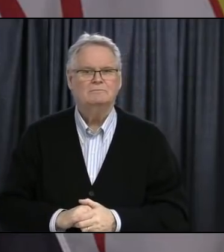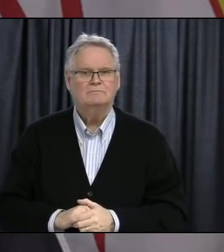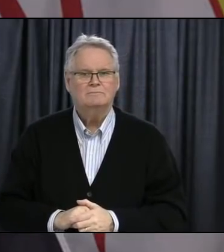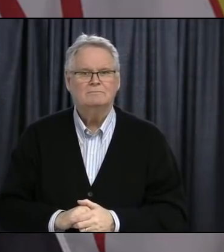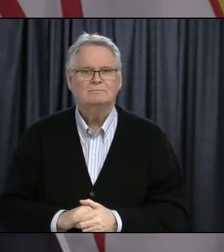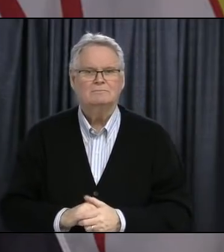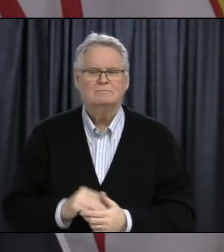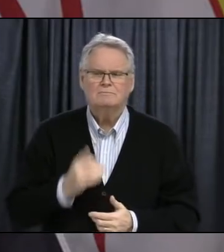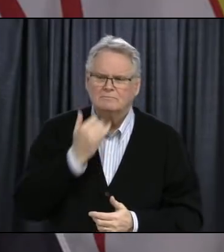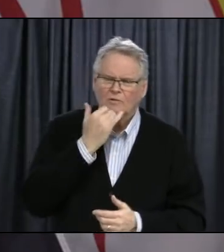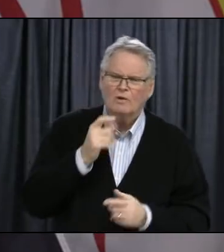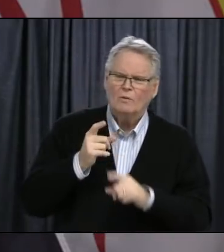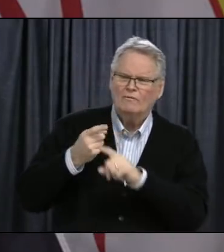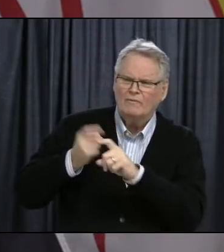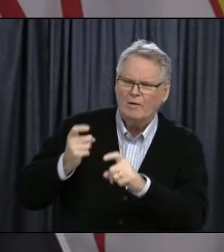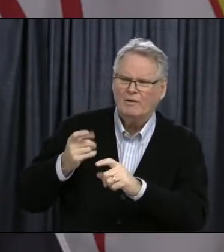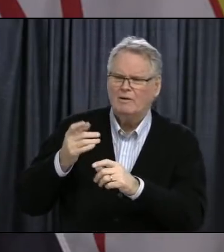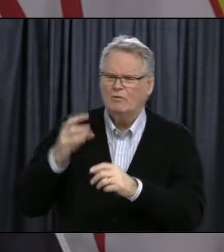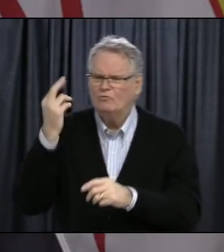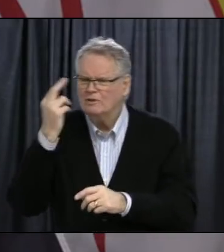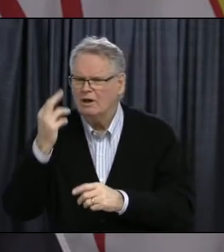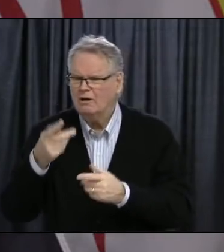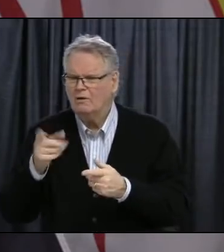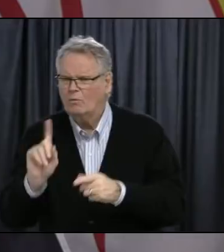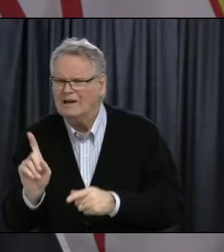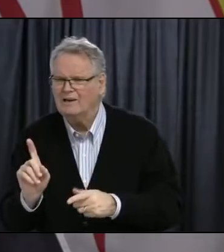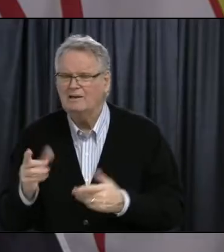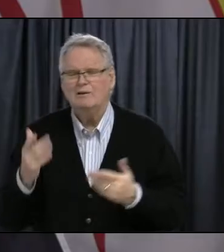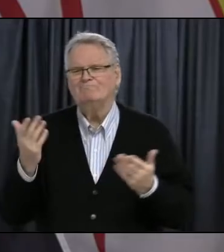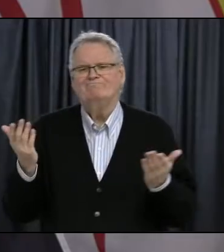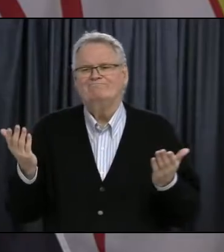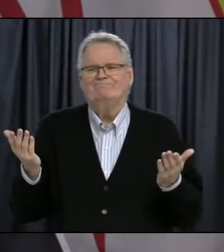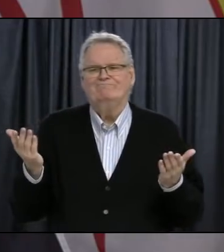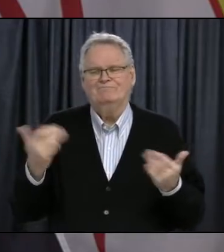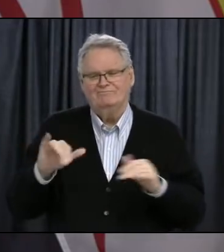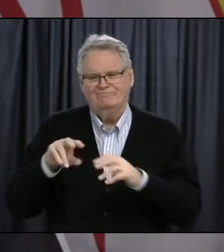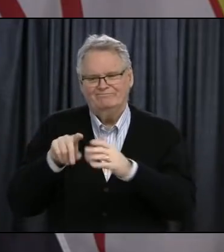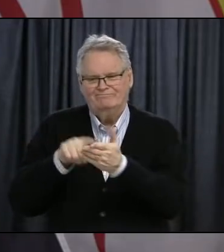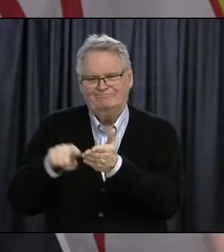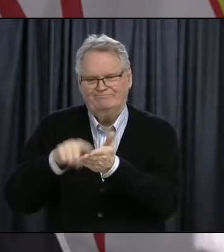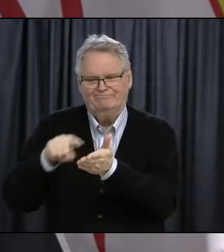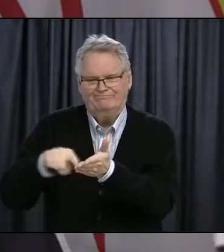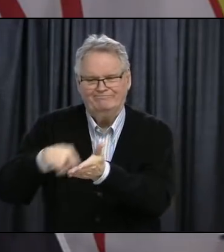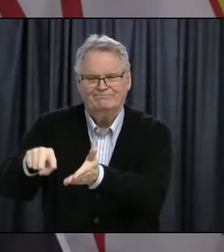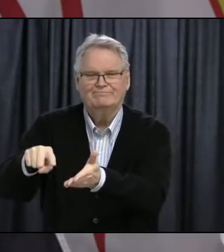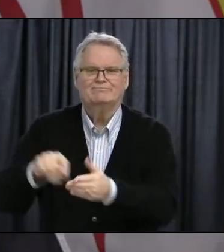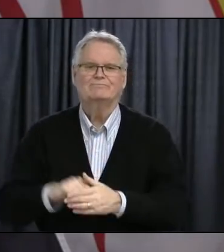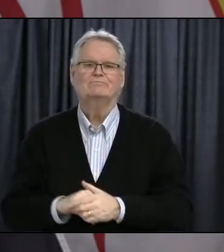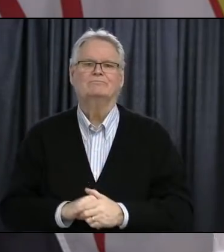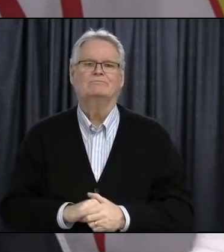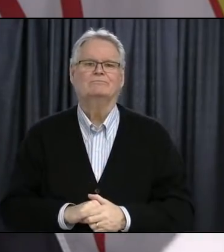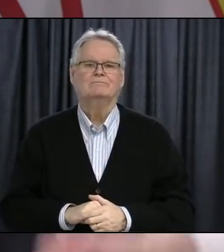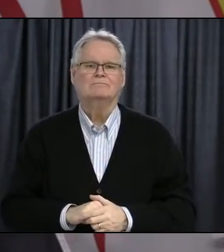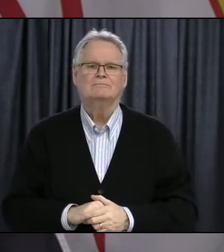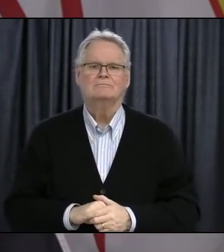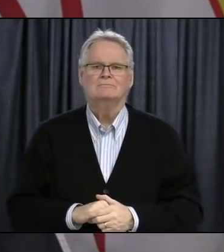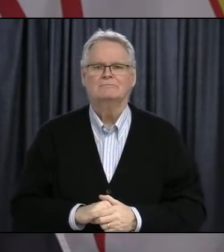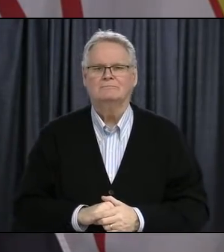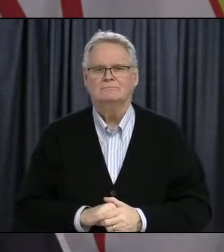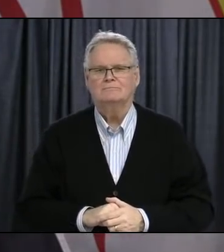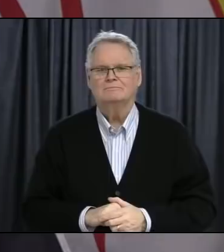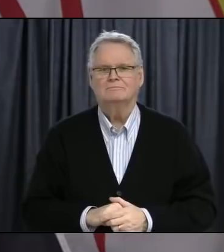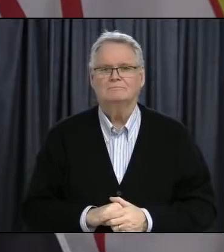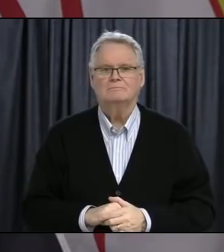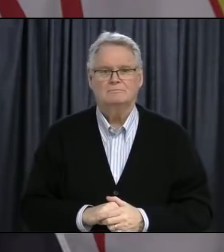want to, I think with this variant, given what we've seen about its spread so far and how easy it is to spread, we